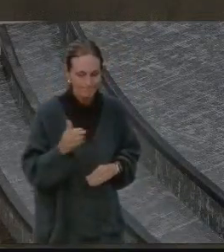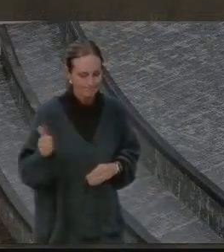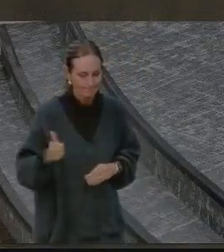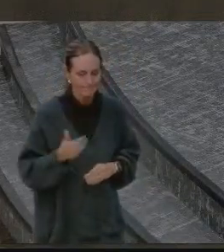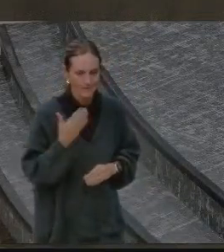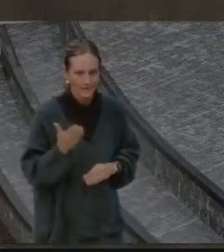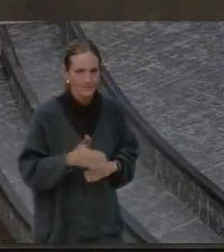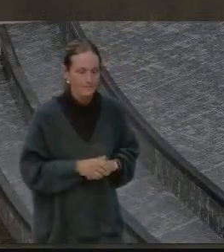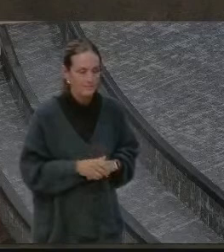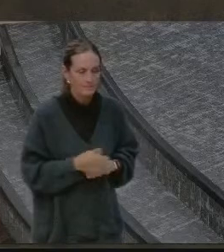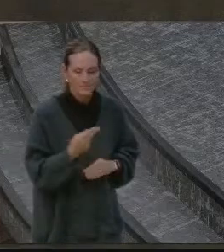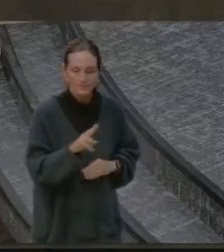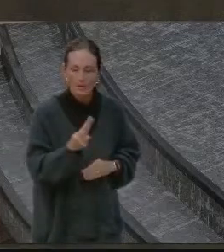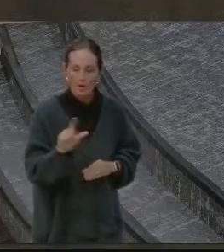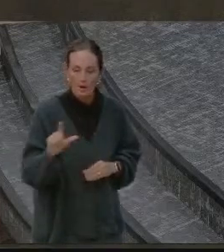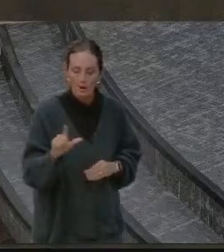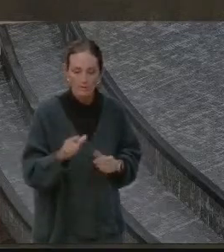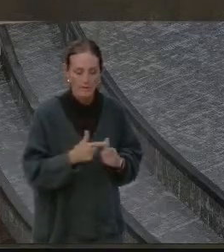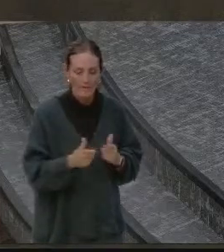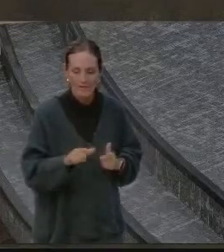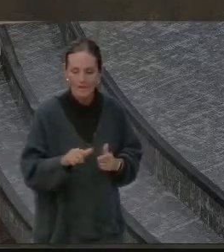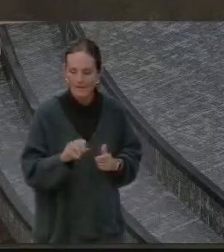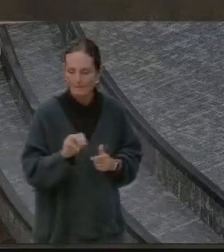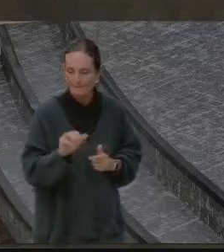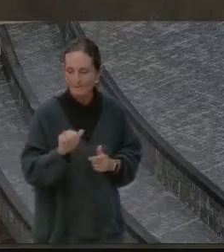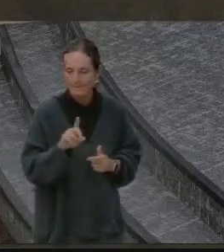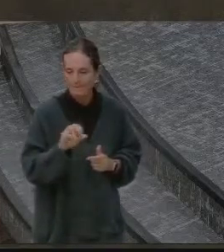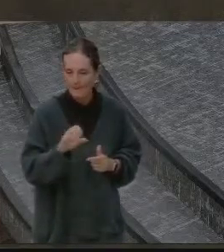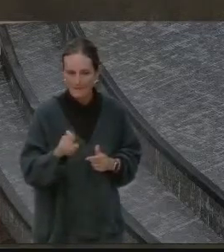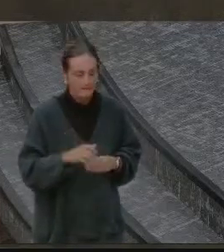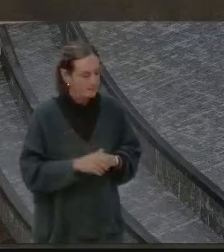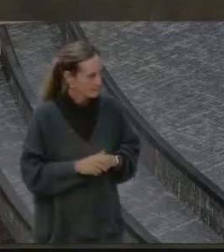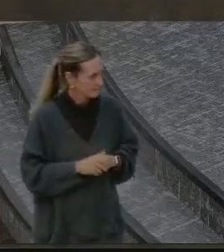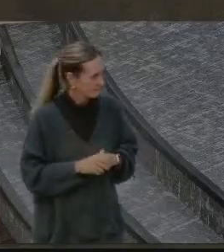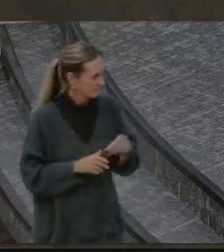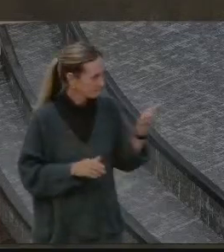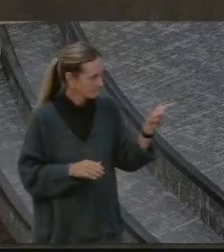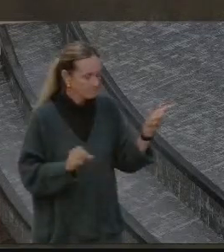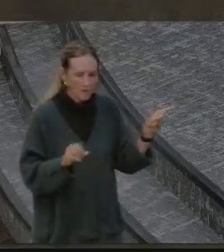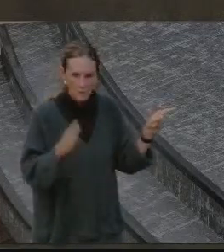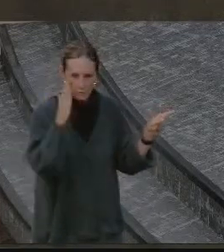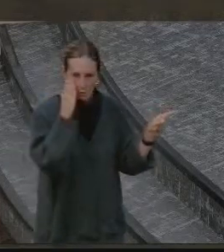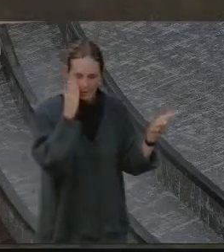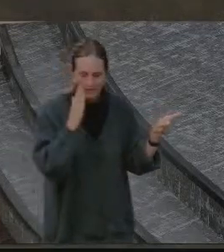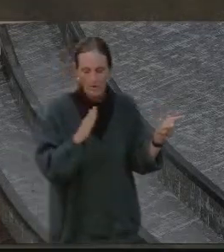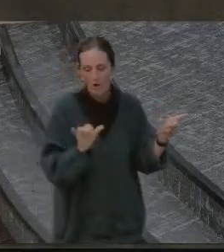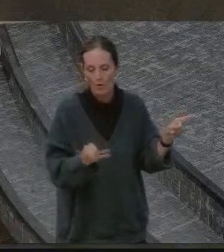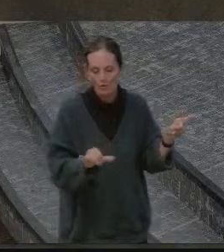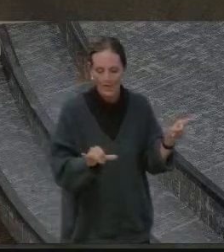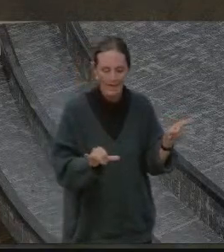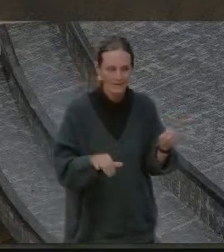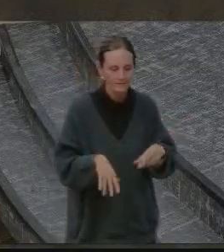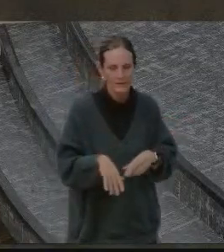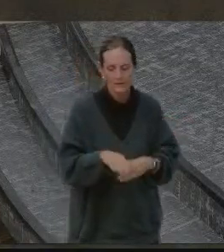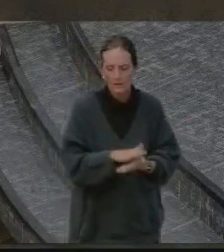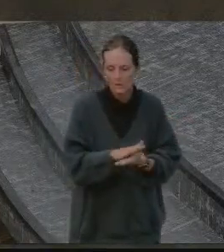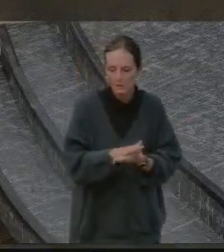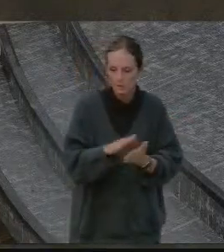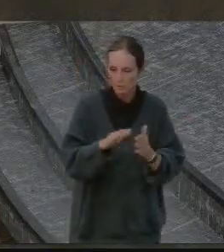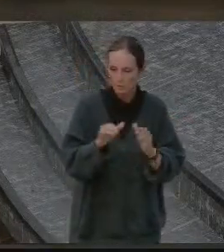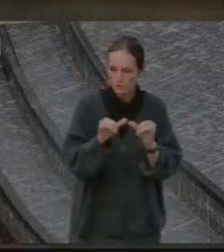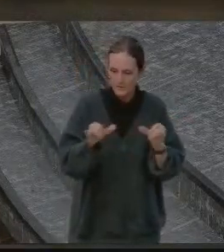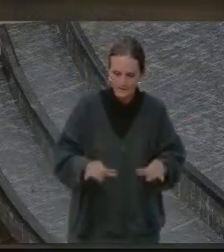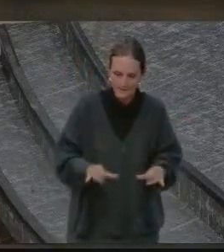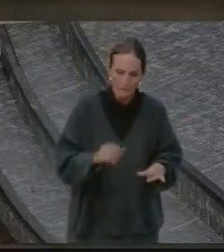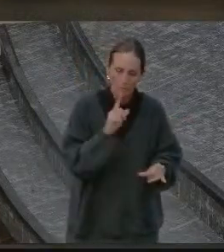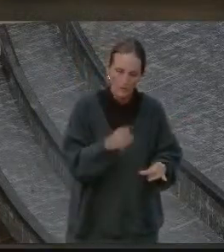Ms. Hall, and then Dr. Maddox. So since we know that the school system is kind of a microcosm of what's going on in the